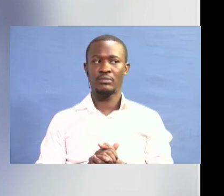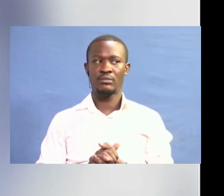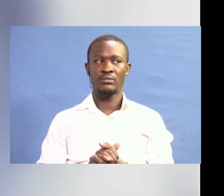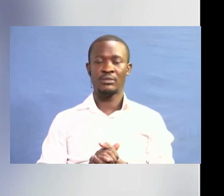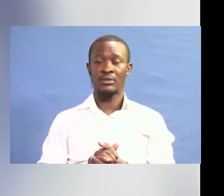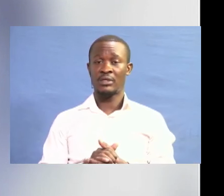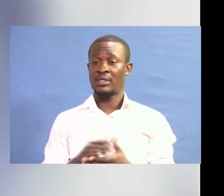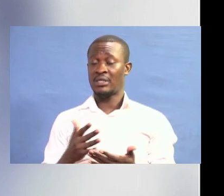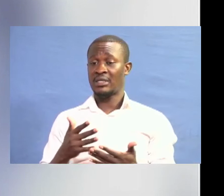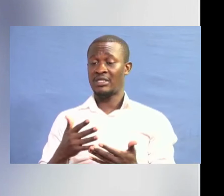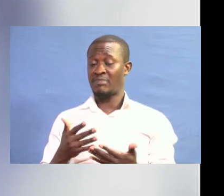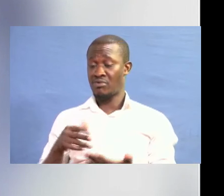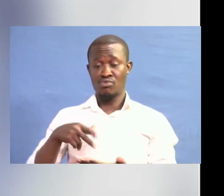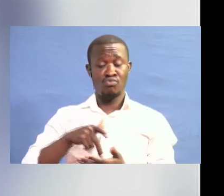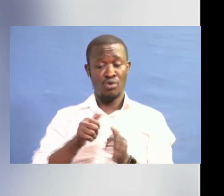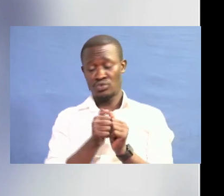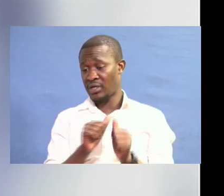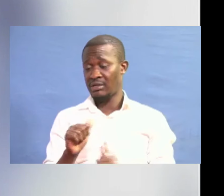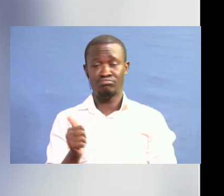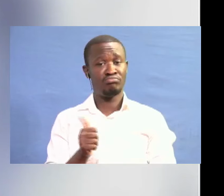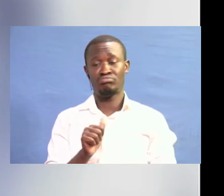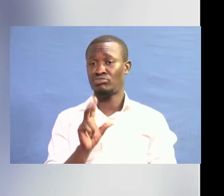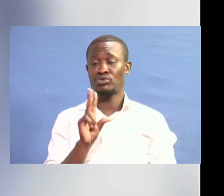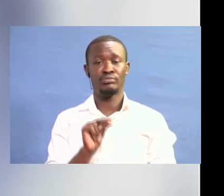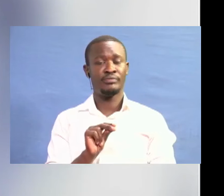Though he may longer walk beside us in the realm of the living,